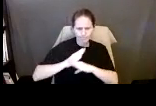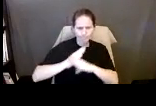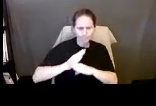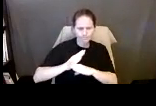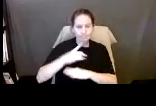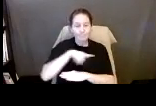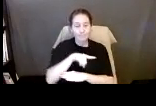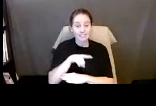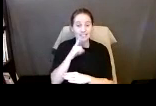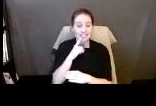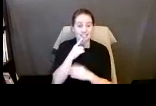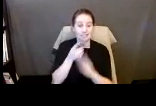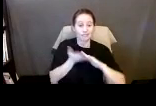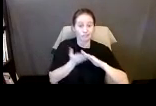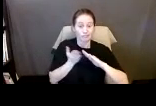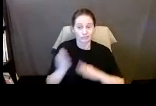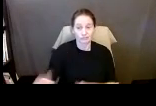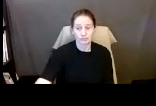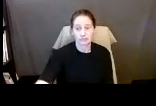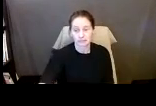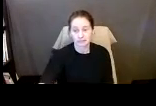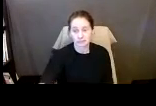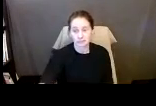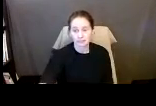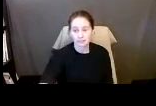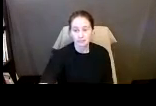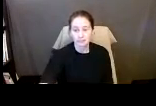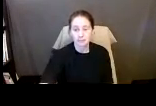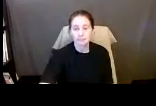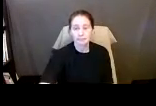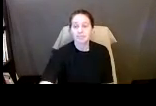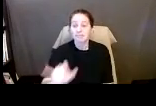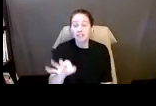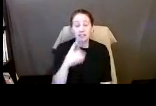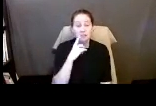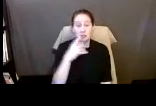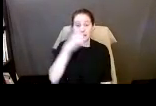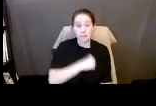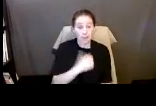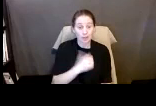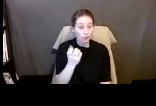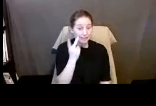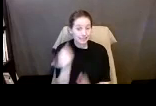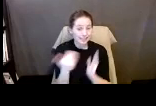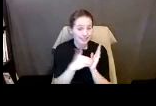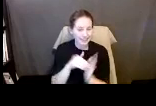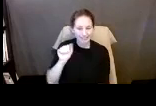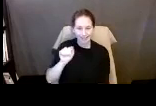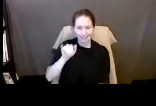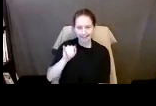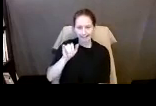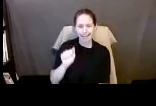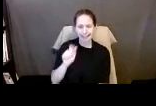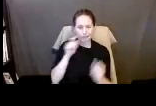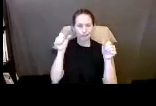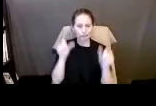these mining operations. So if you missed it, or if you're interested in seeing it again, the AIA did put it on YouTube, so